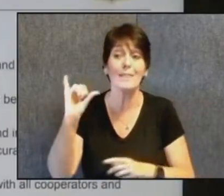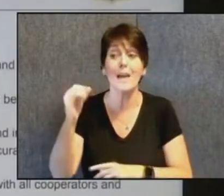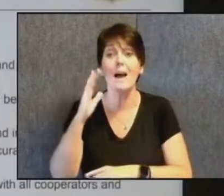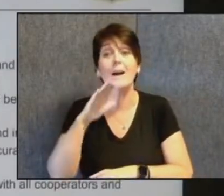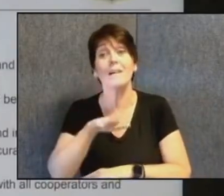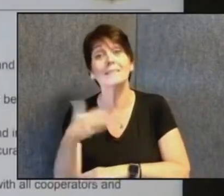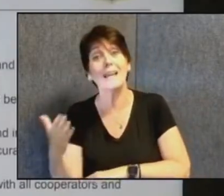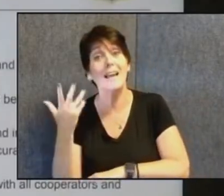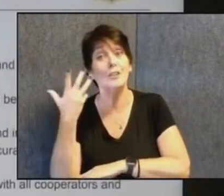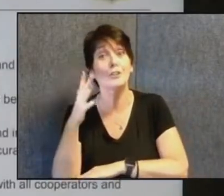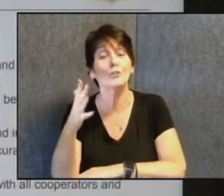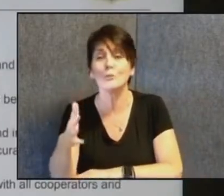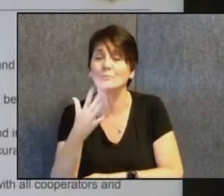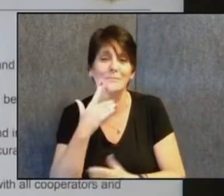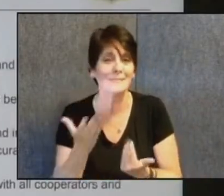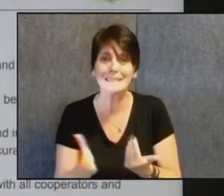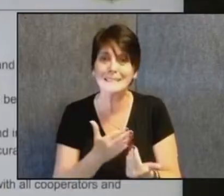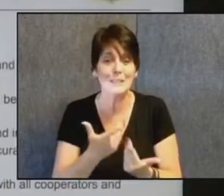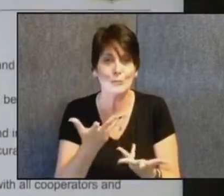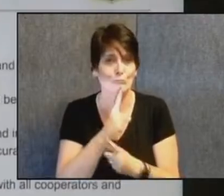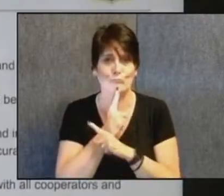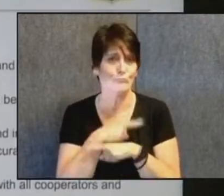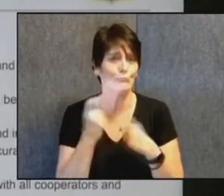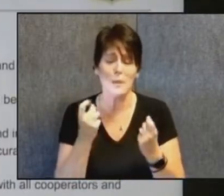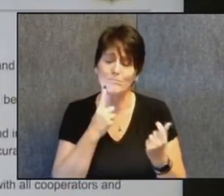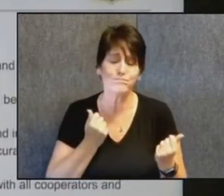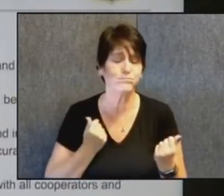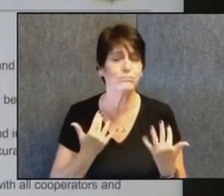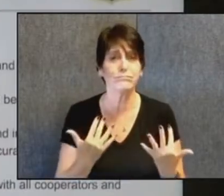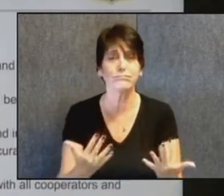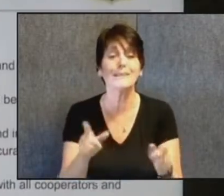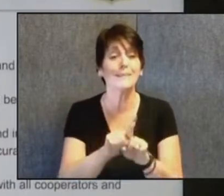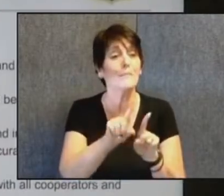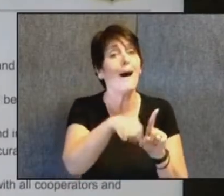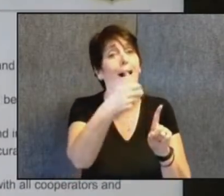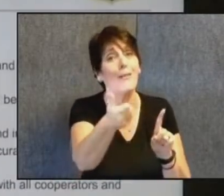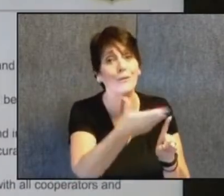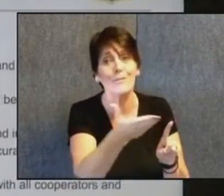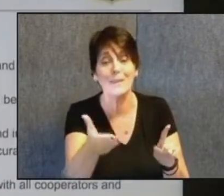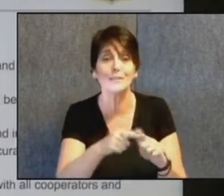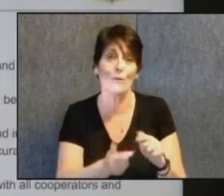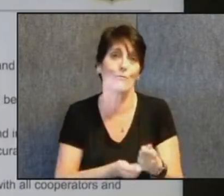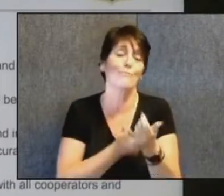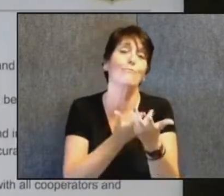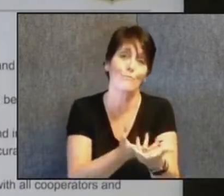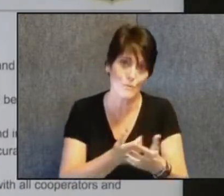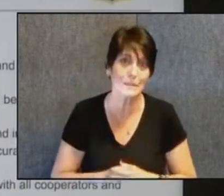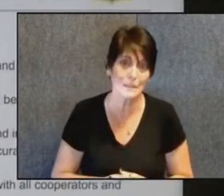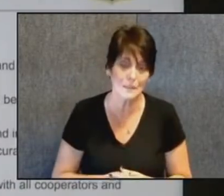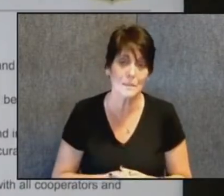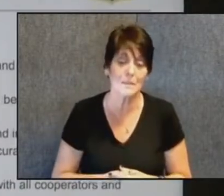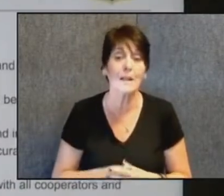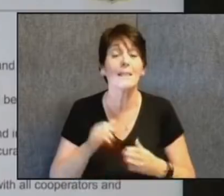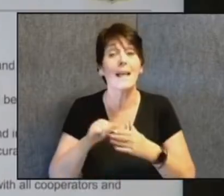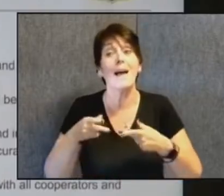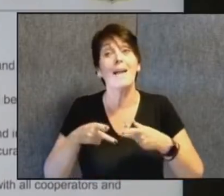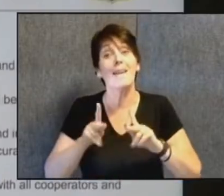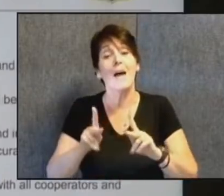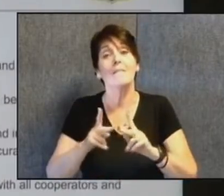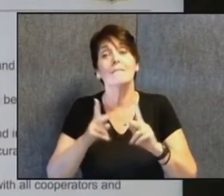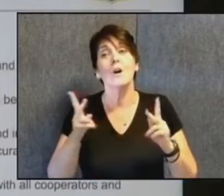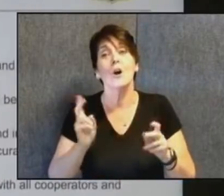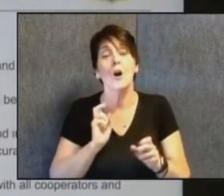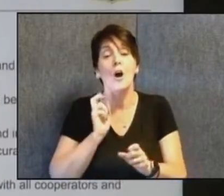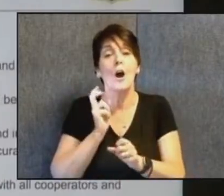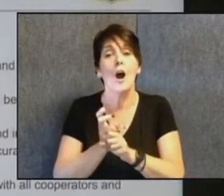are very receptive. They're extremely dry, as well as all the other fuels in the fire. And that is allowing for a very